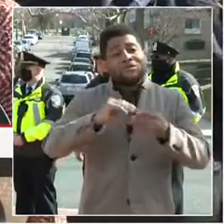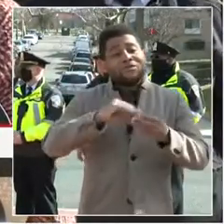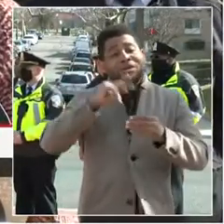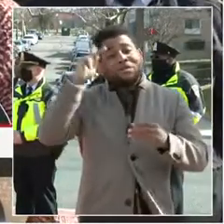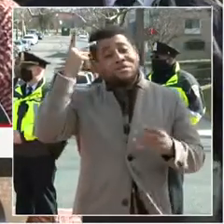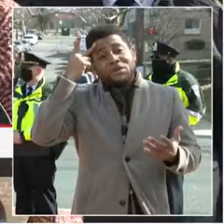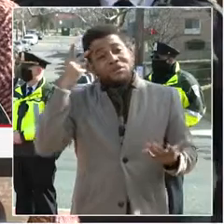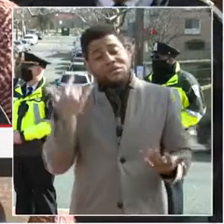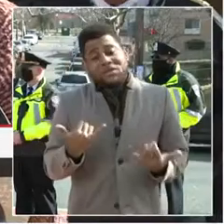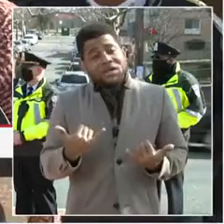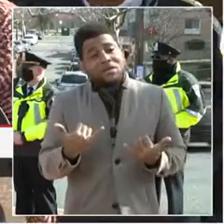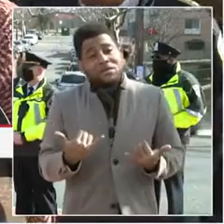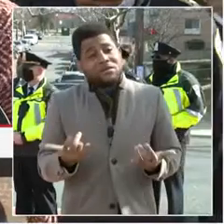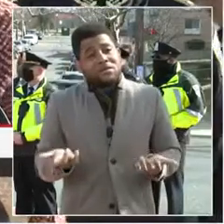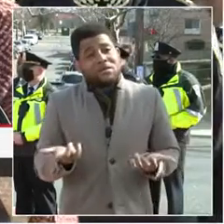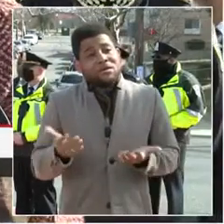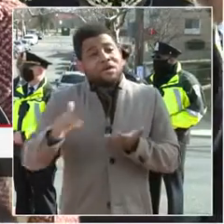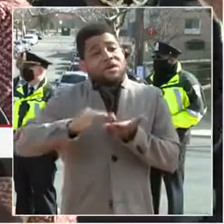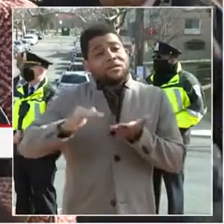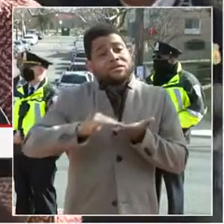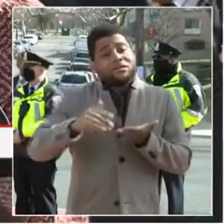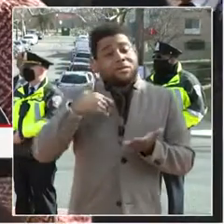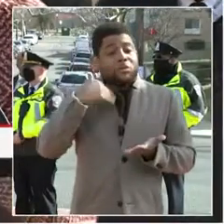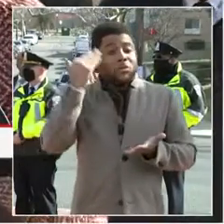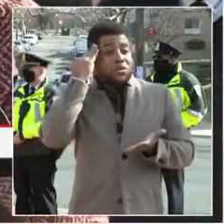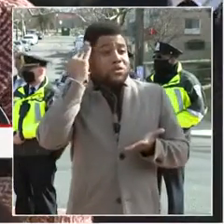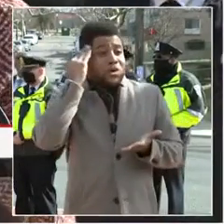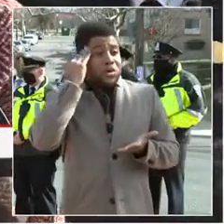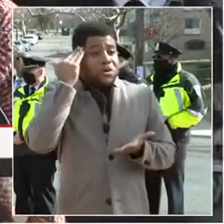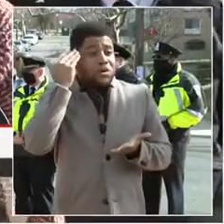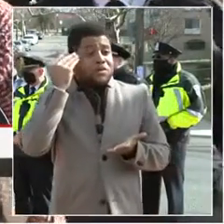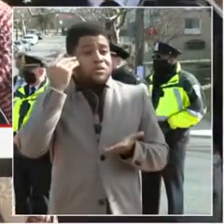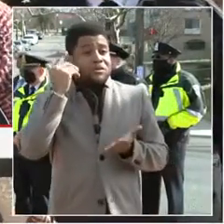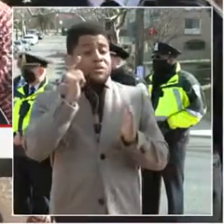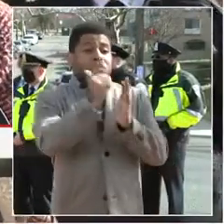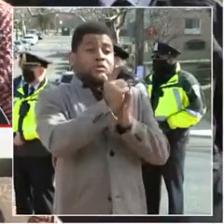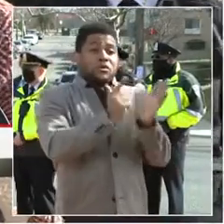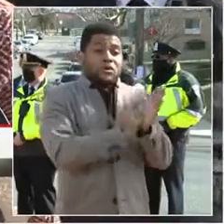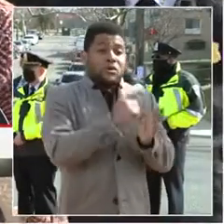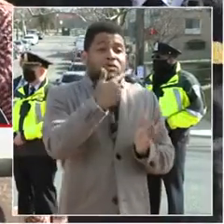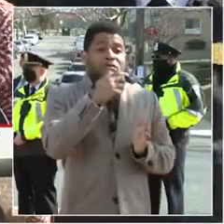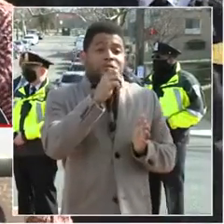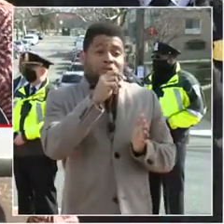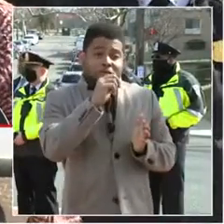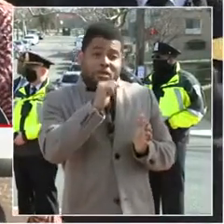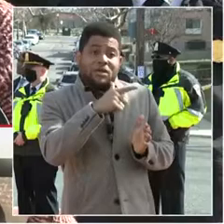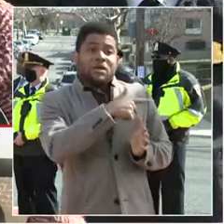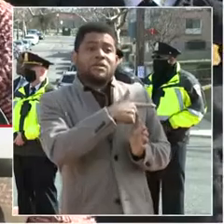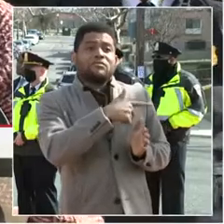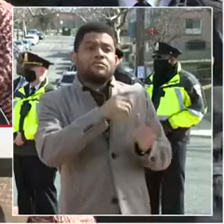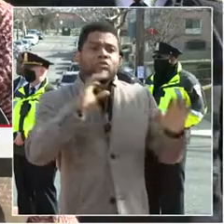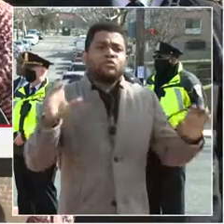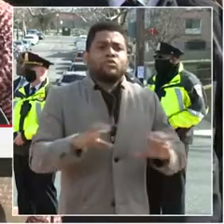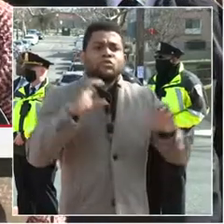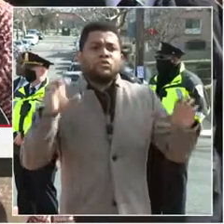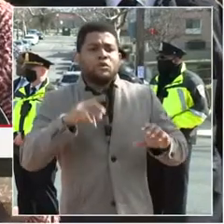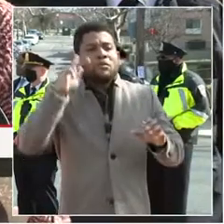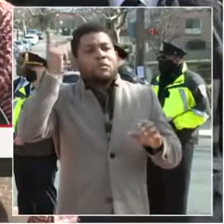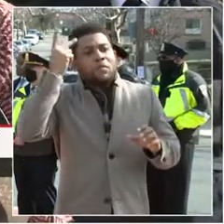know, excuse me, we know that the Attorney General is doing a lot of politics. What we're talking about is way too